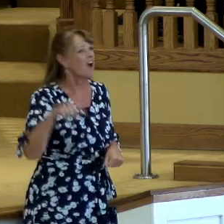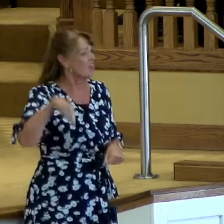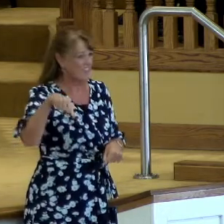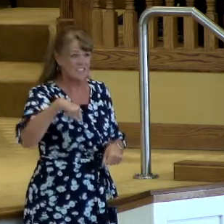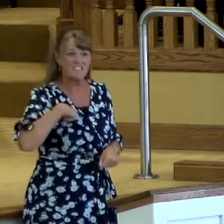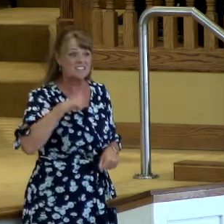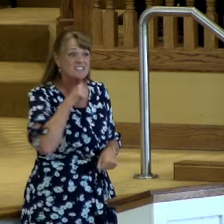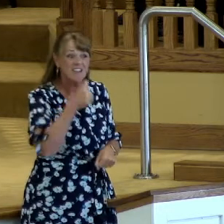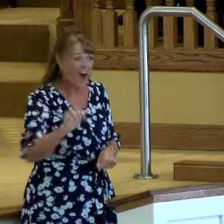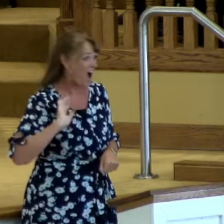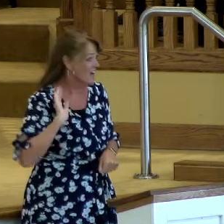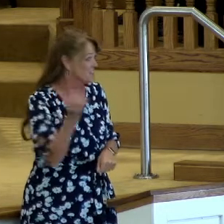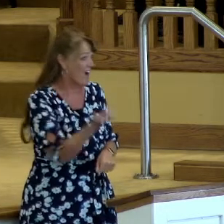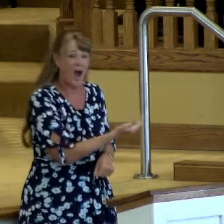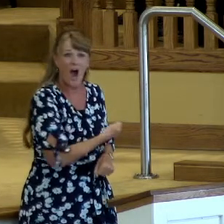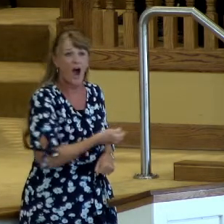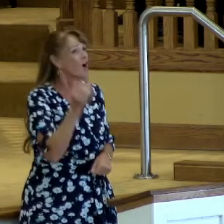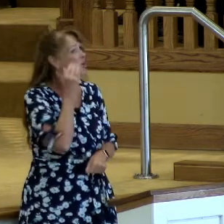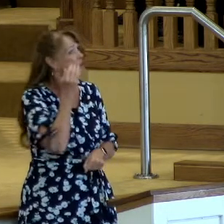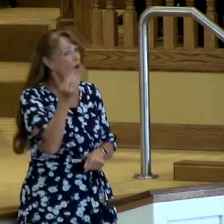this is not our